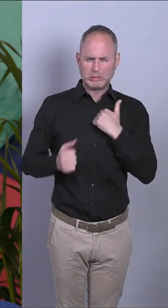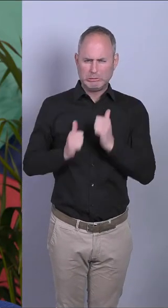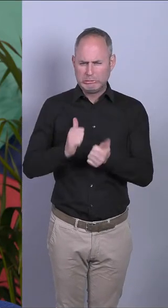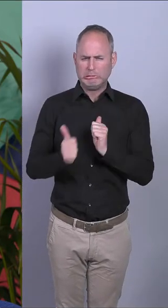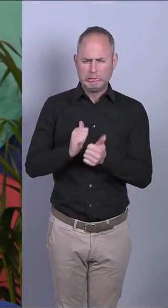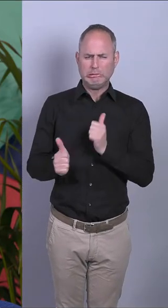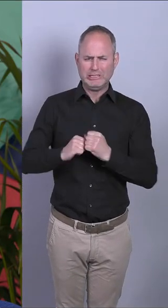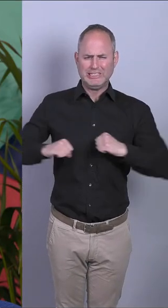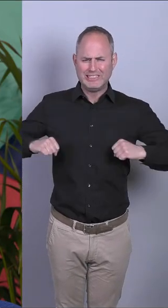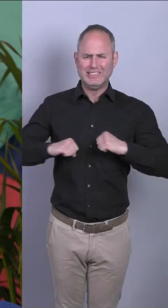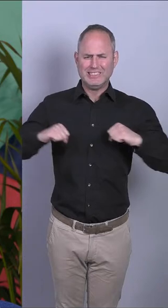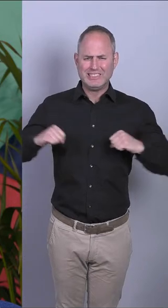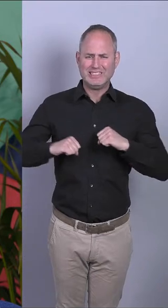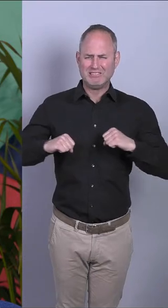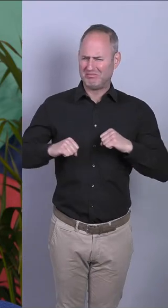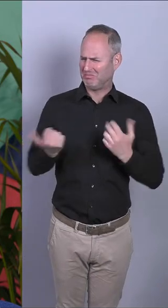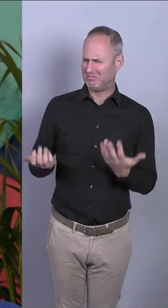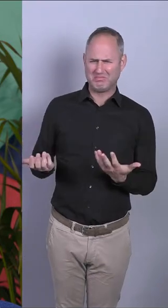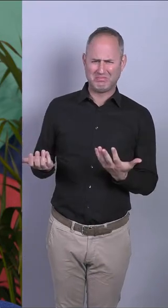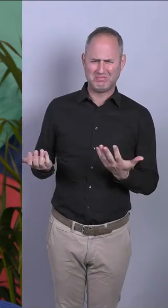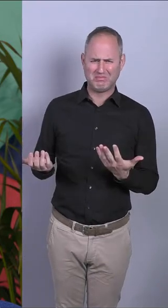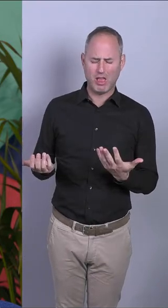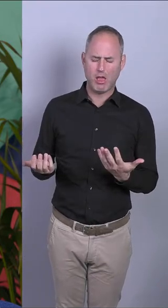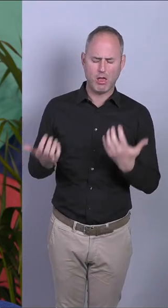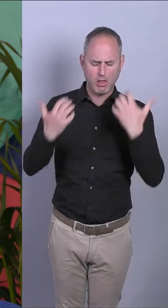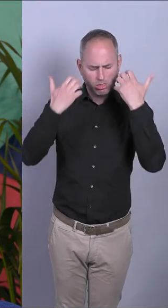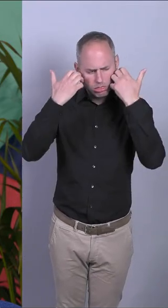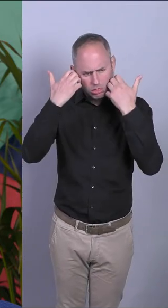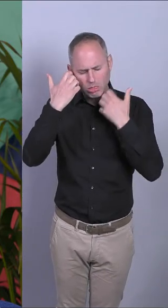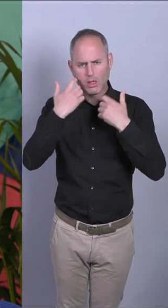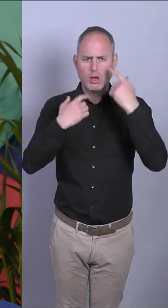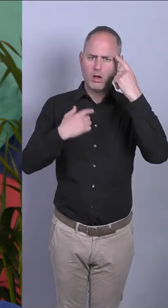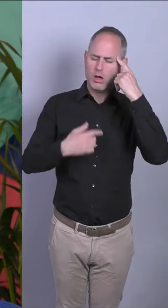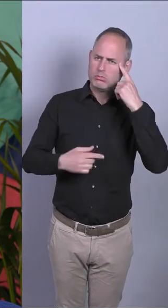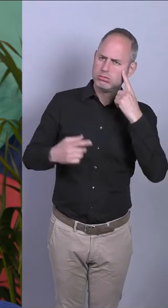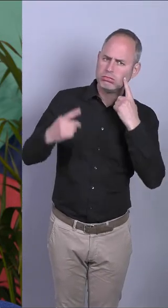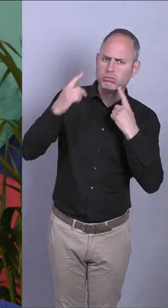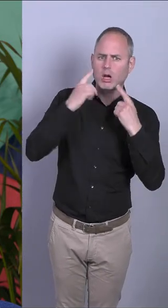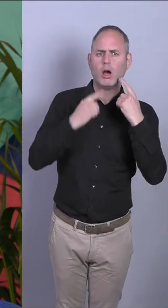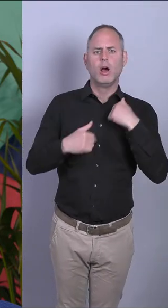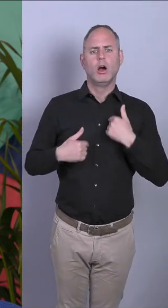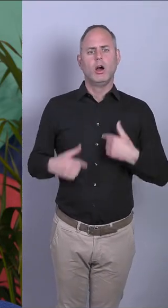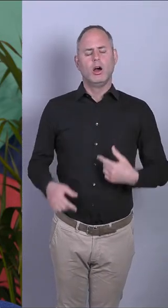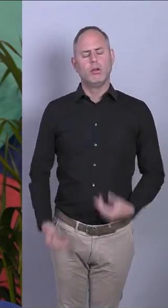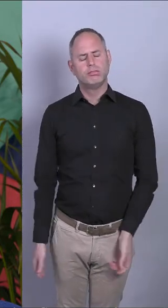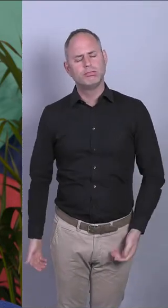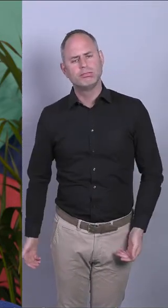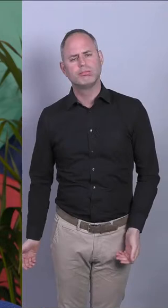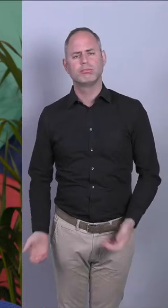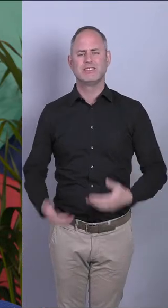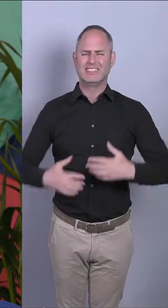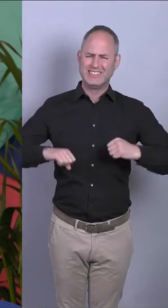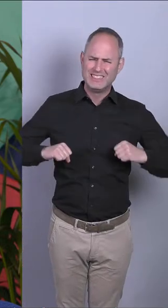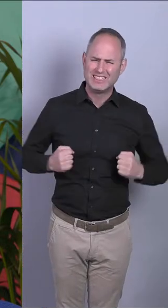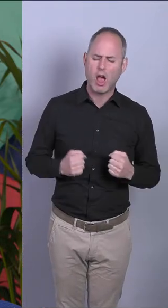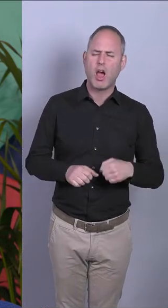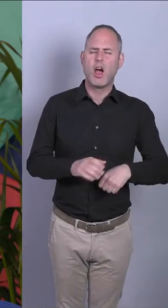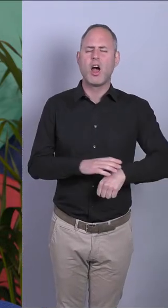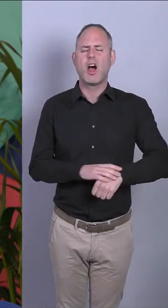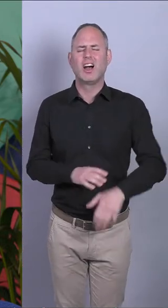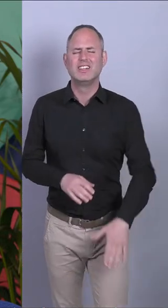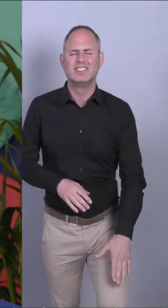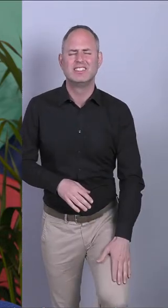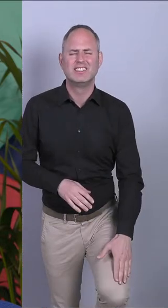all those names. But there are synonyms for sweating. Well, I'm a difficult patient. I'm a difficult trainee.